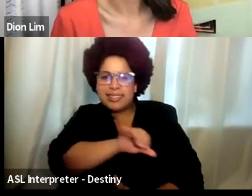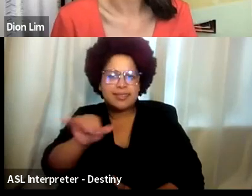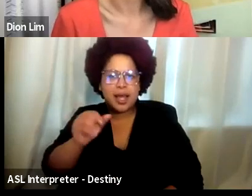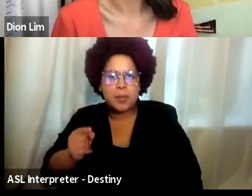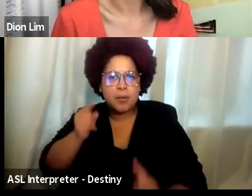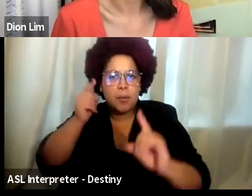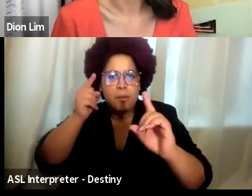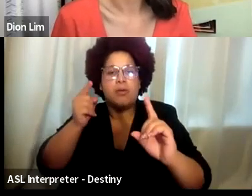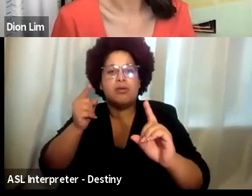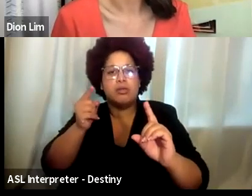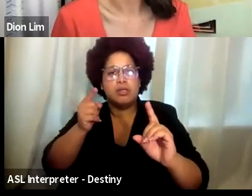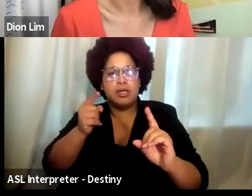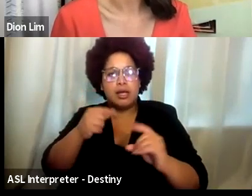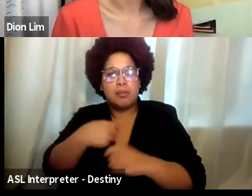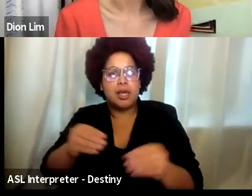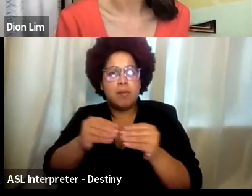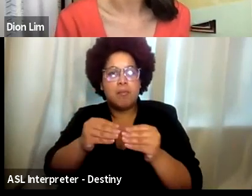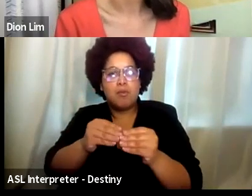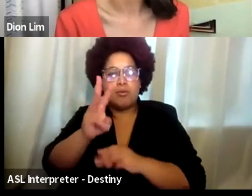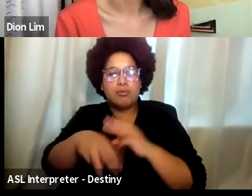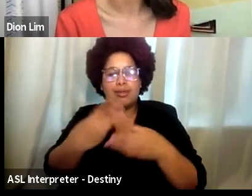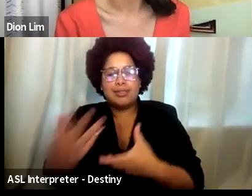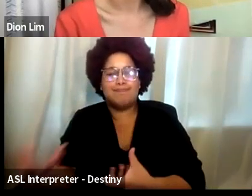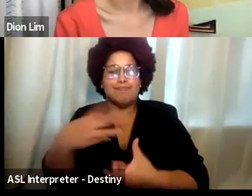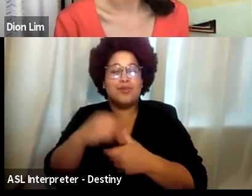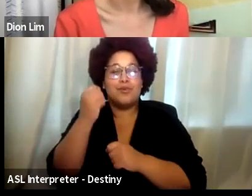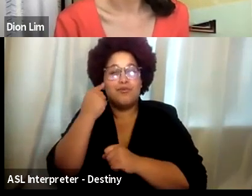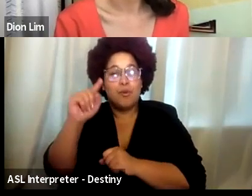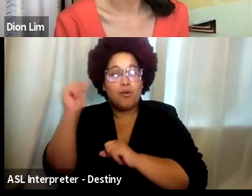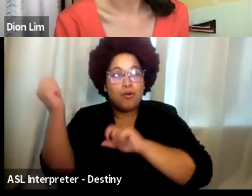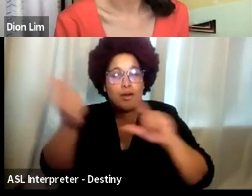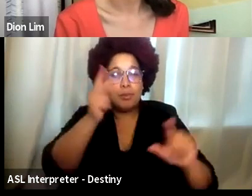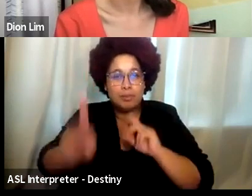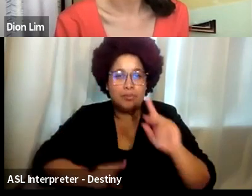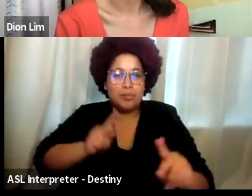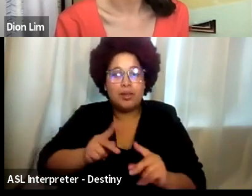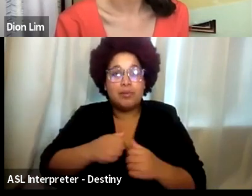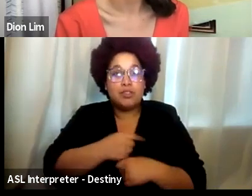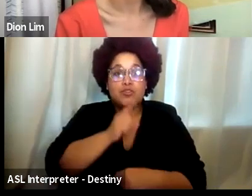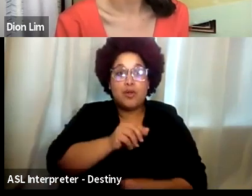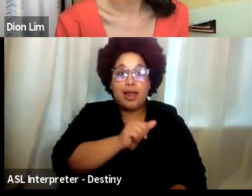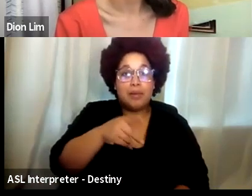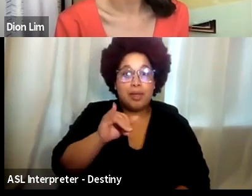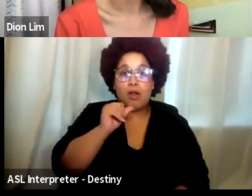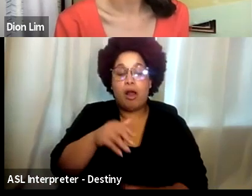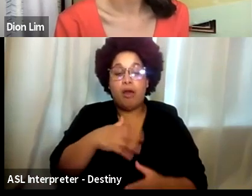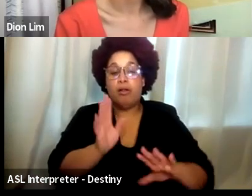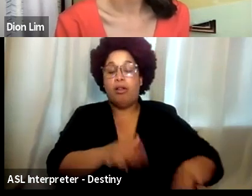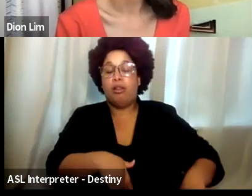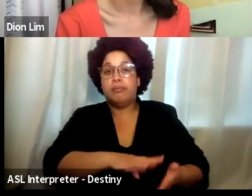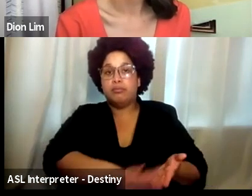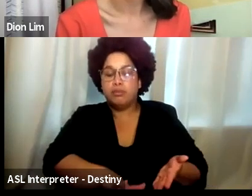know, creating a more inclusive world for everyone and making sure that AAPI are not lost in that, because we